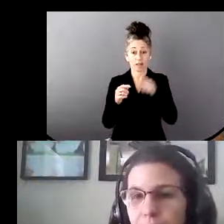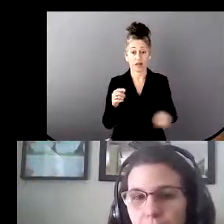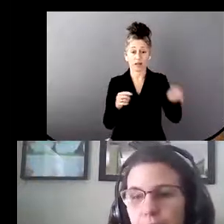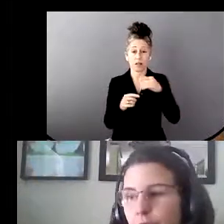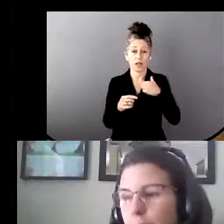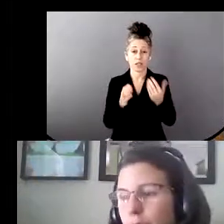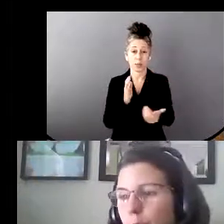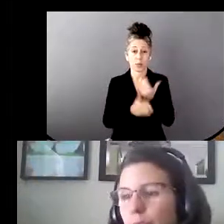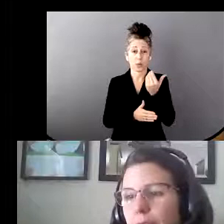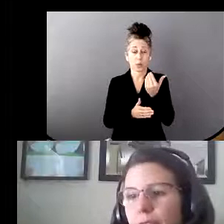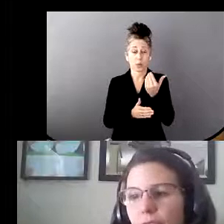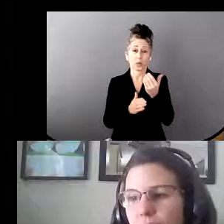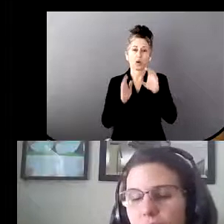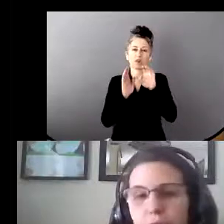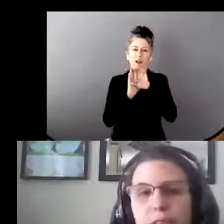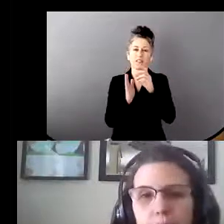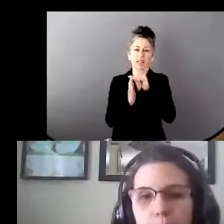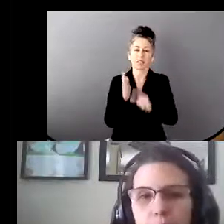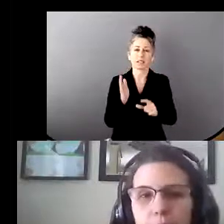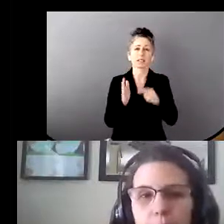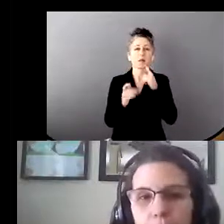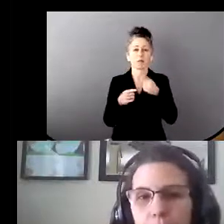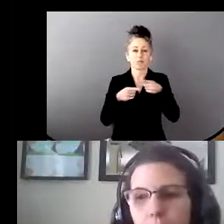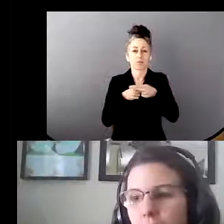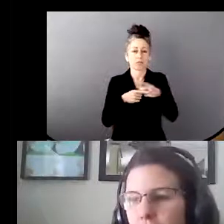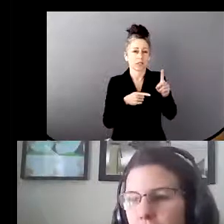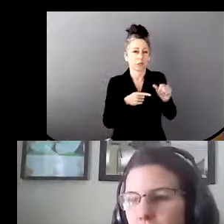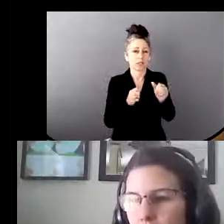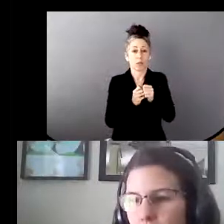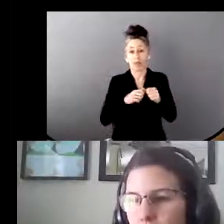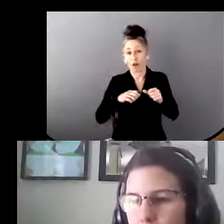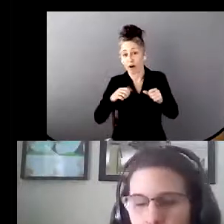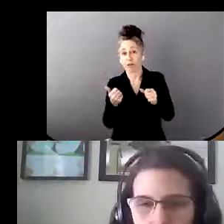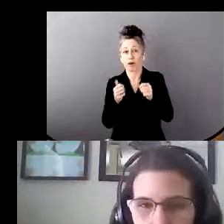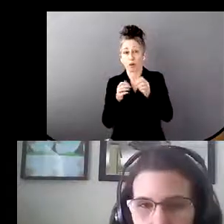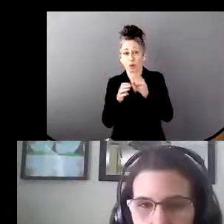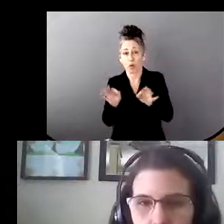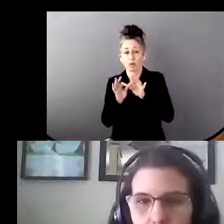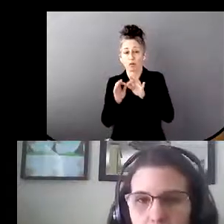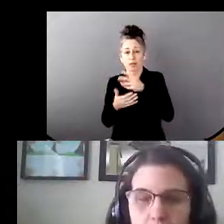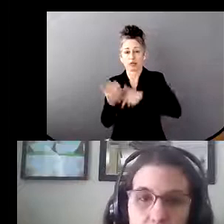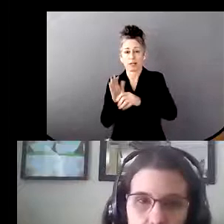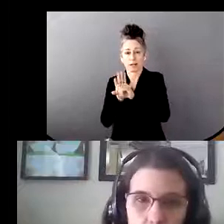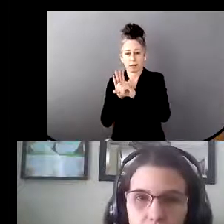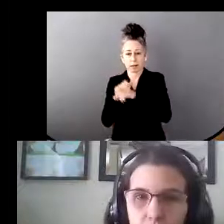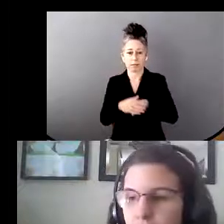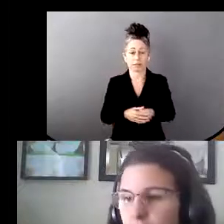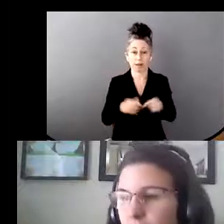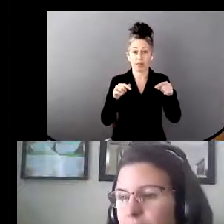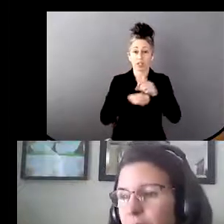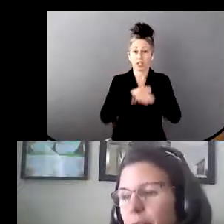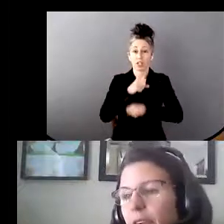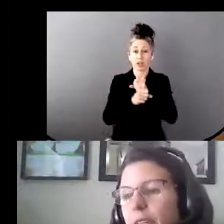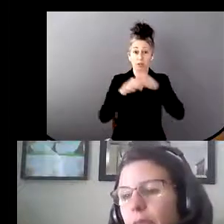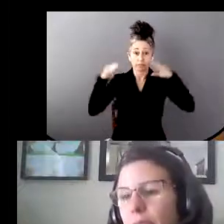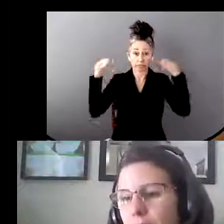infographic series to explore the intersection of disability with other key social identities. This year, we focused on